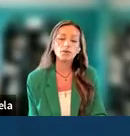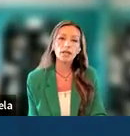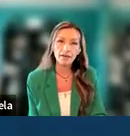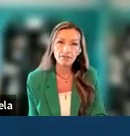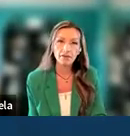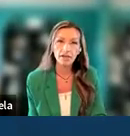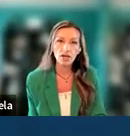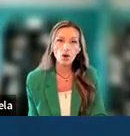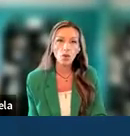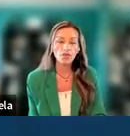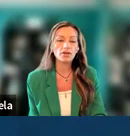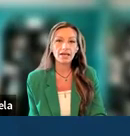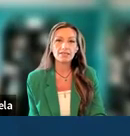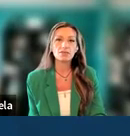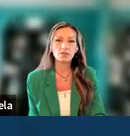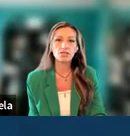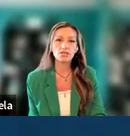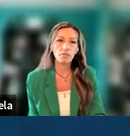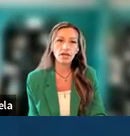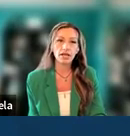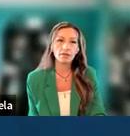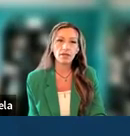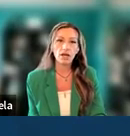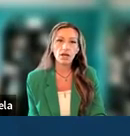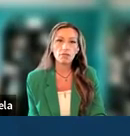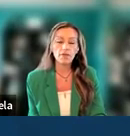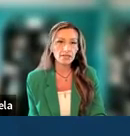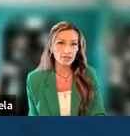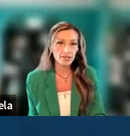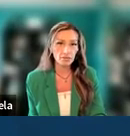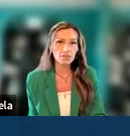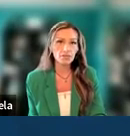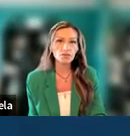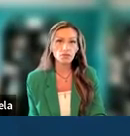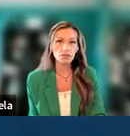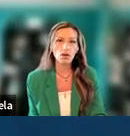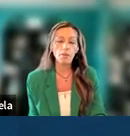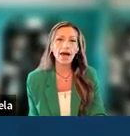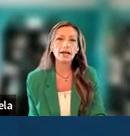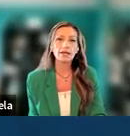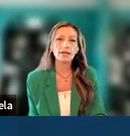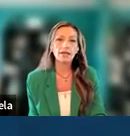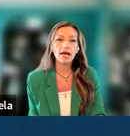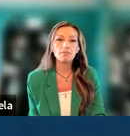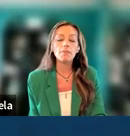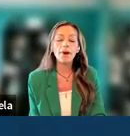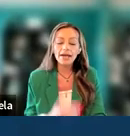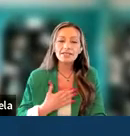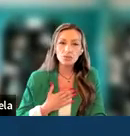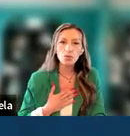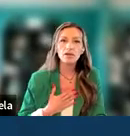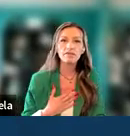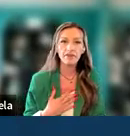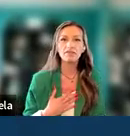their own life when their license was in jeopardy because their substance use was so bad. And